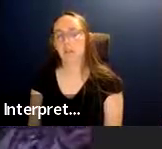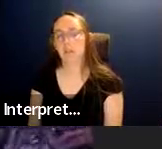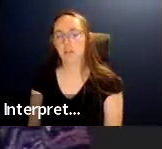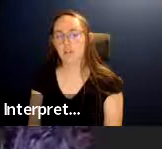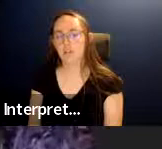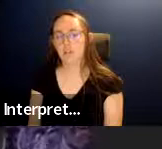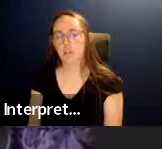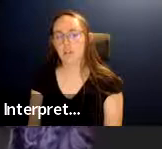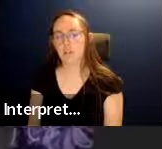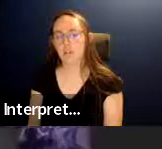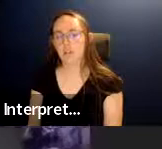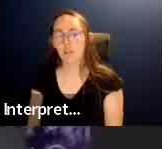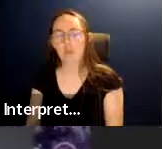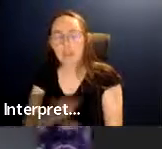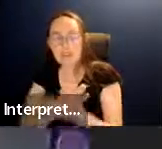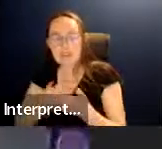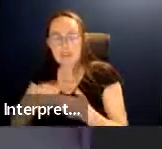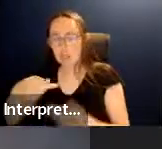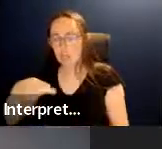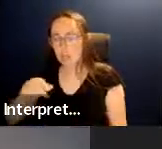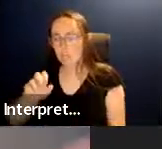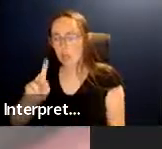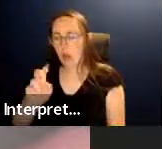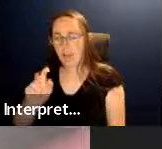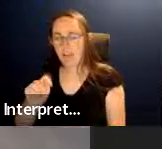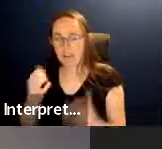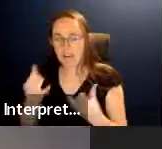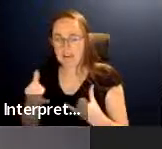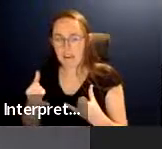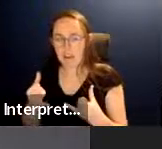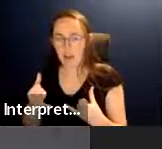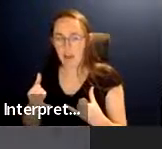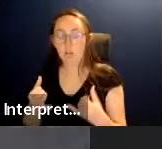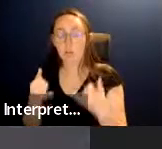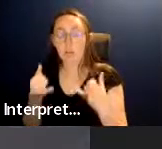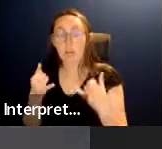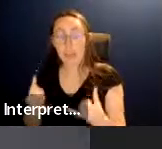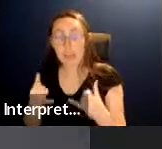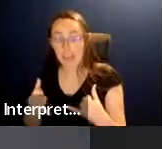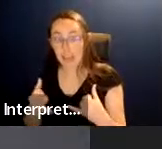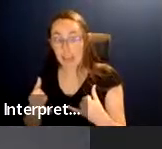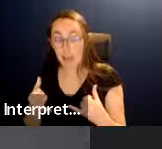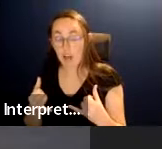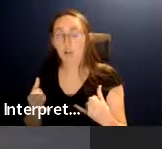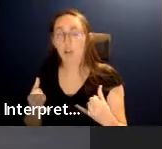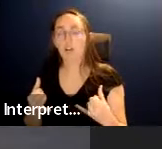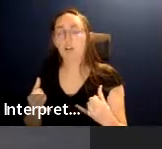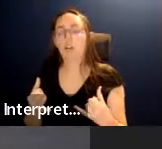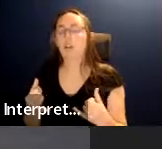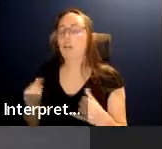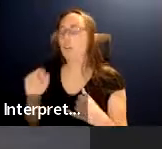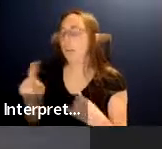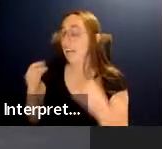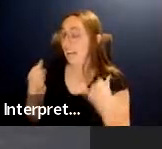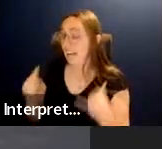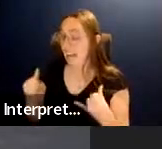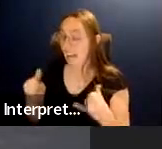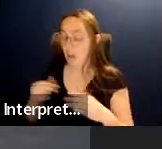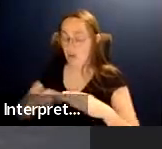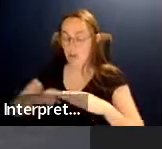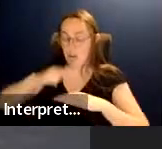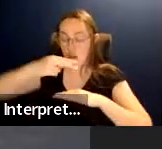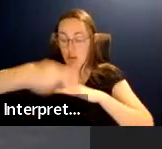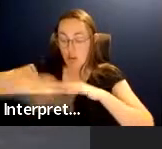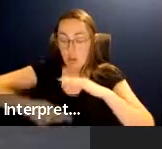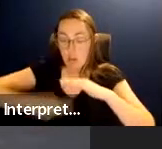So I've got this nice little pocket. All right, now I'm bending this. All right, now that you've got the pocket, now